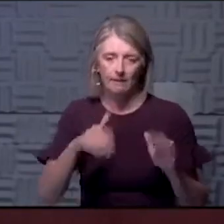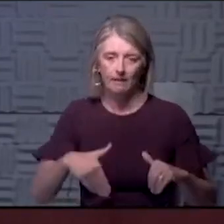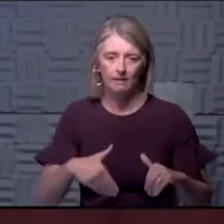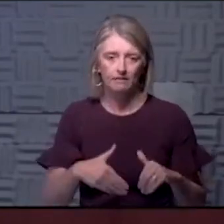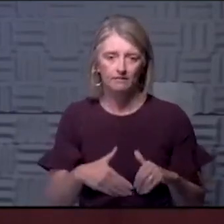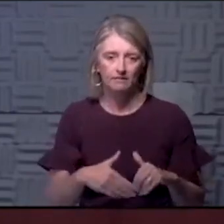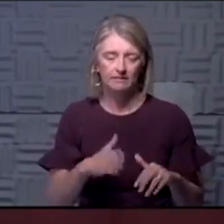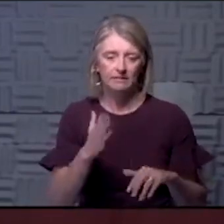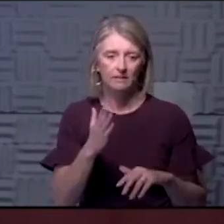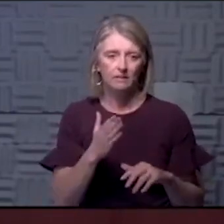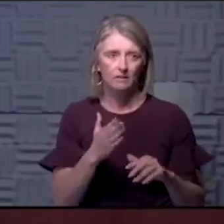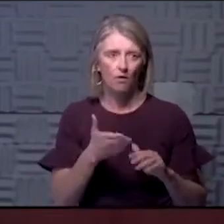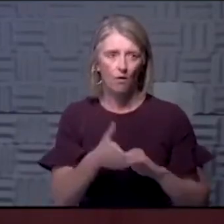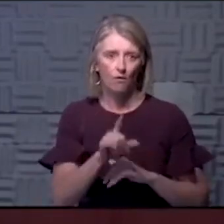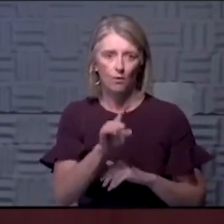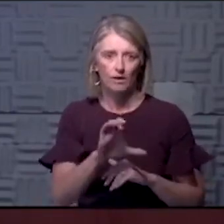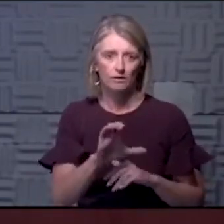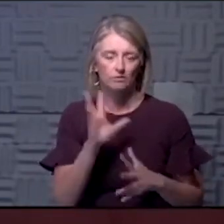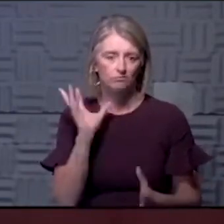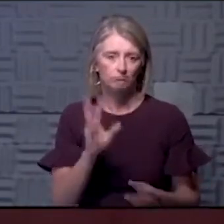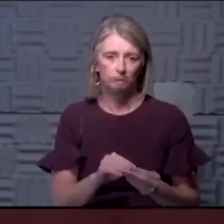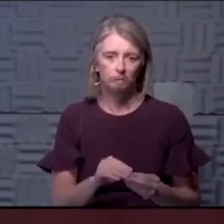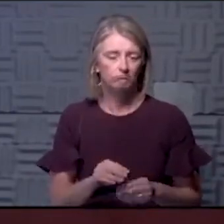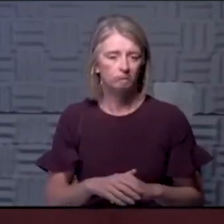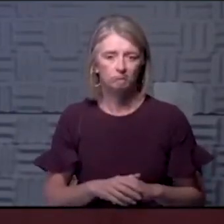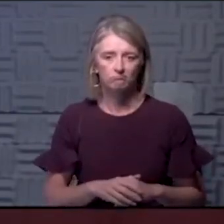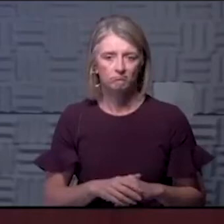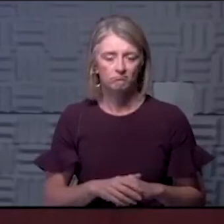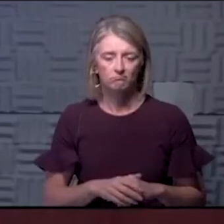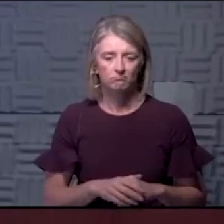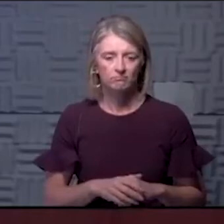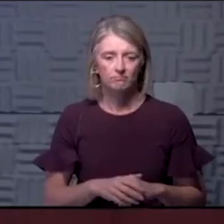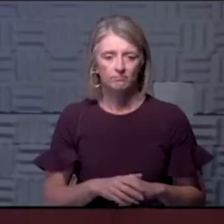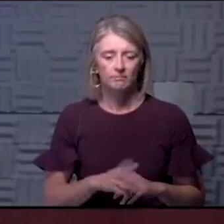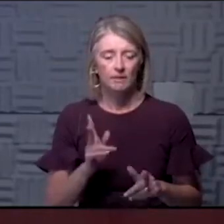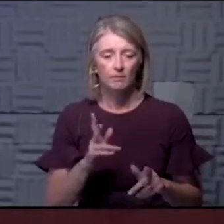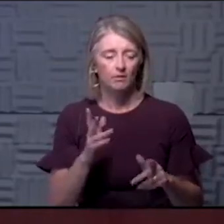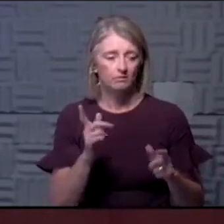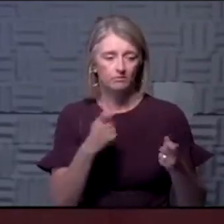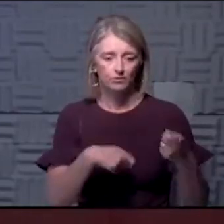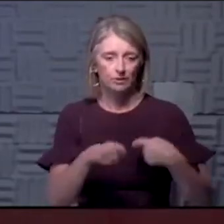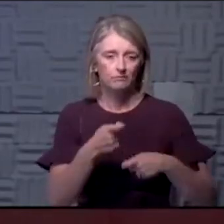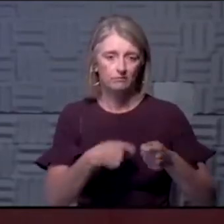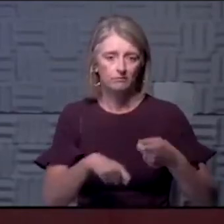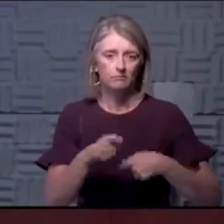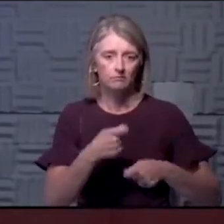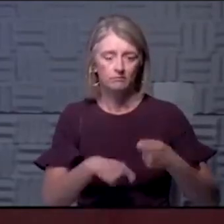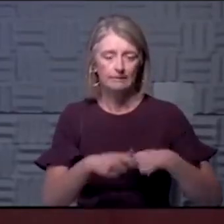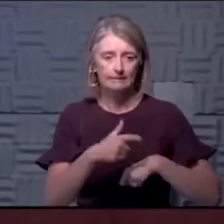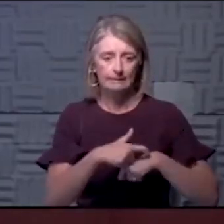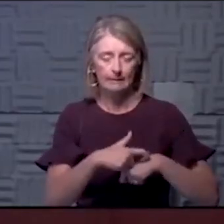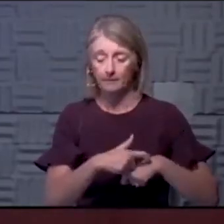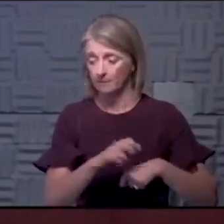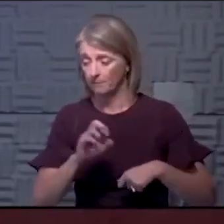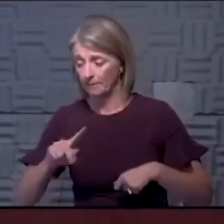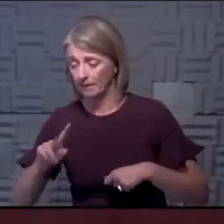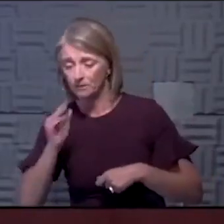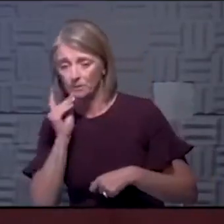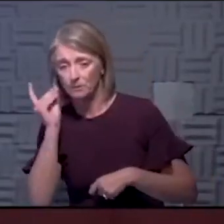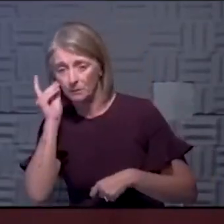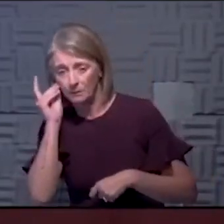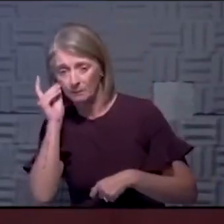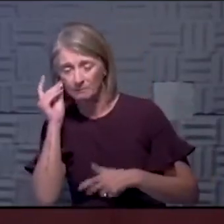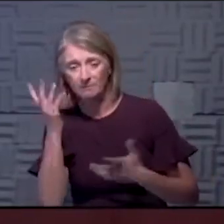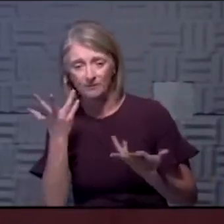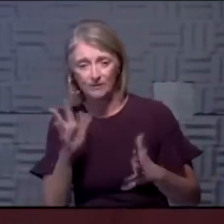we've never been over 100 total, but so far. And of course they're cycling in and out all the time. Of course they are. As their time comes up, they go back to their own living